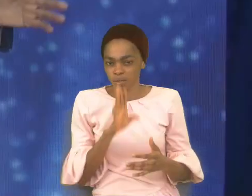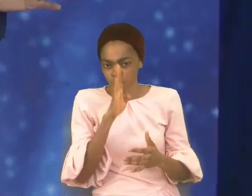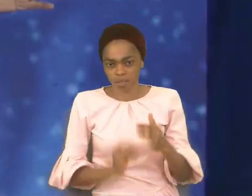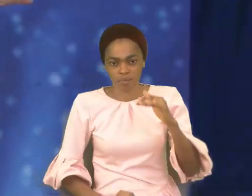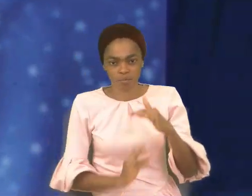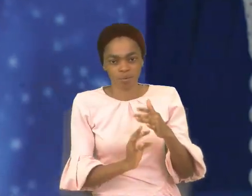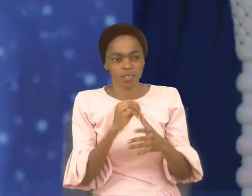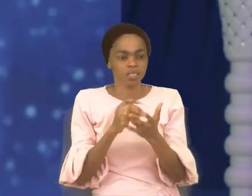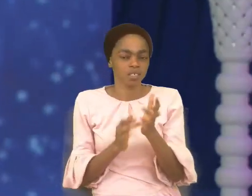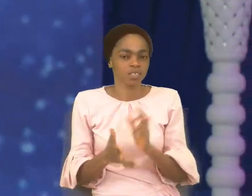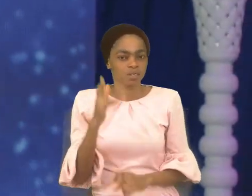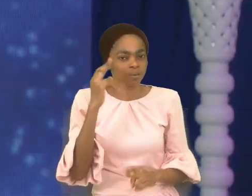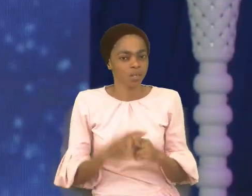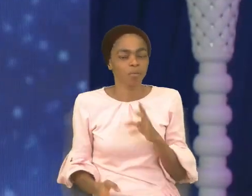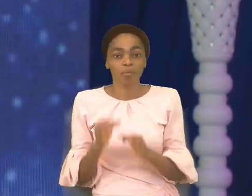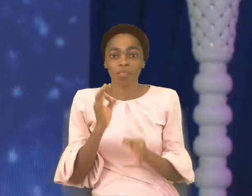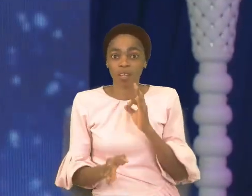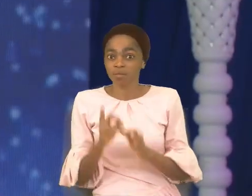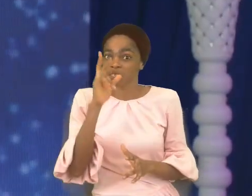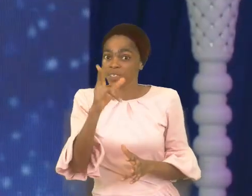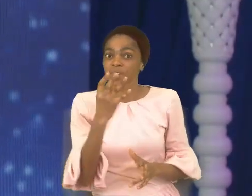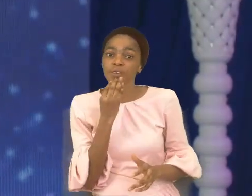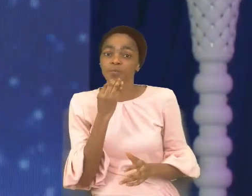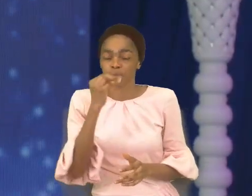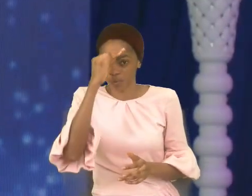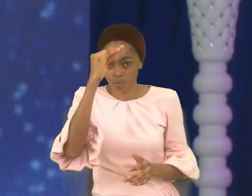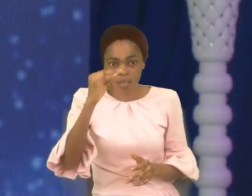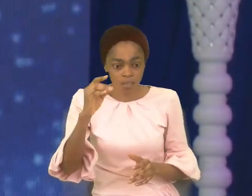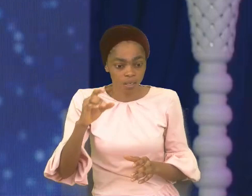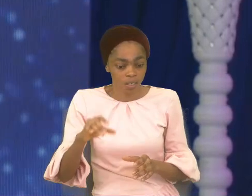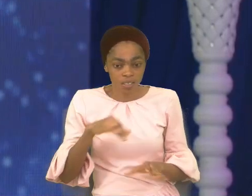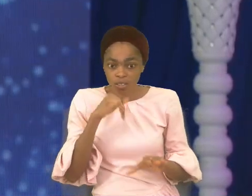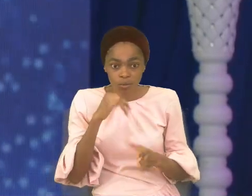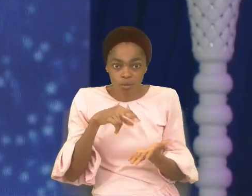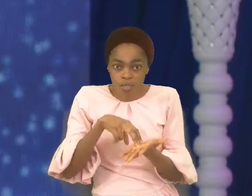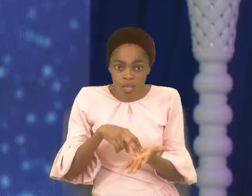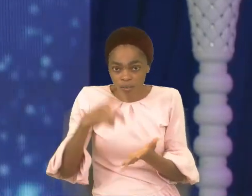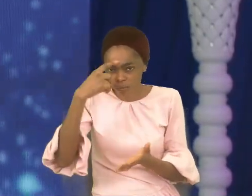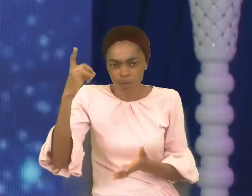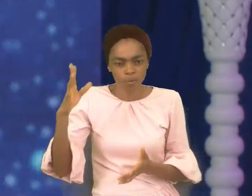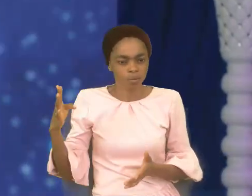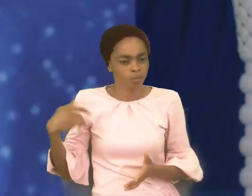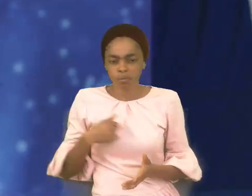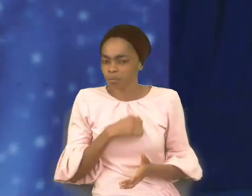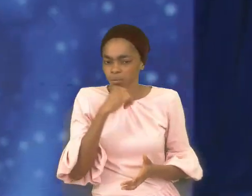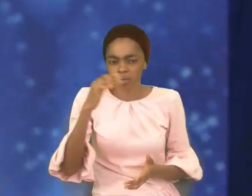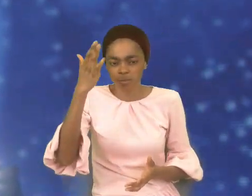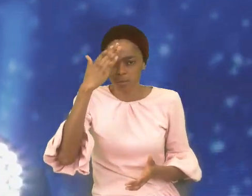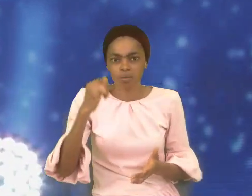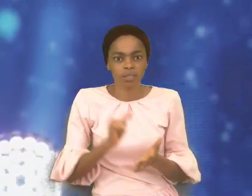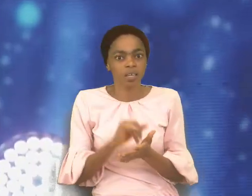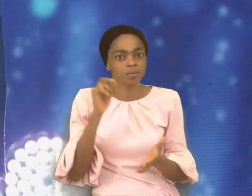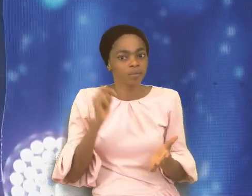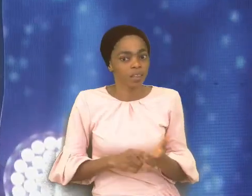did not stand for God, we would not have known that this promise here could be fulfilled. If you don't